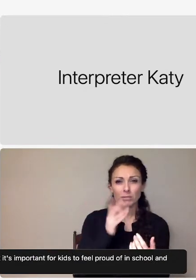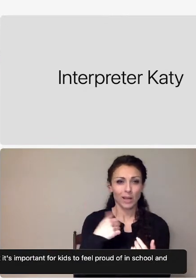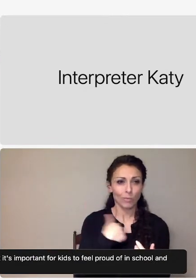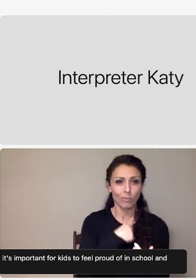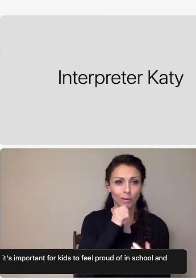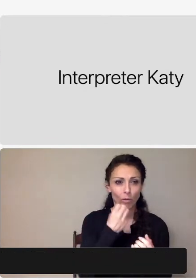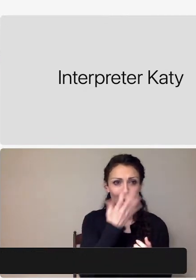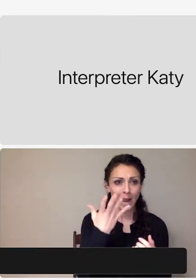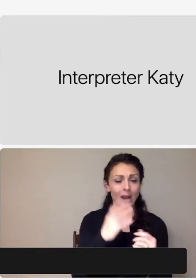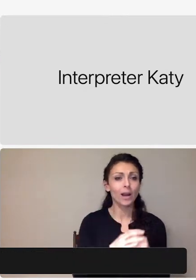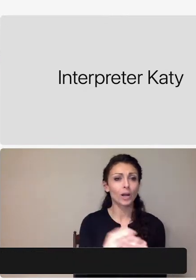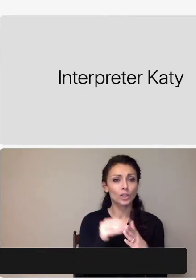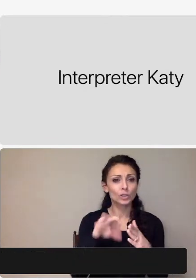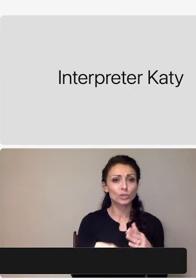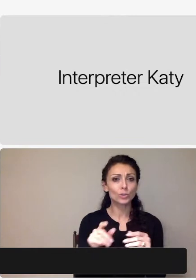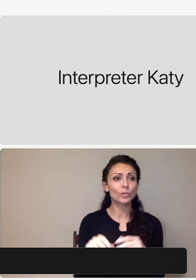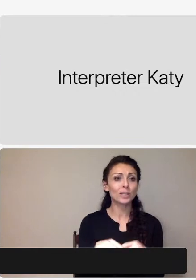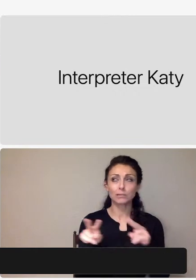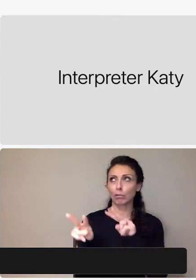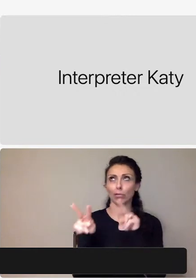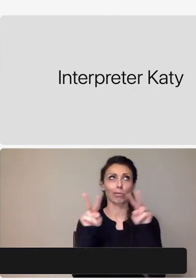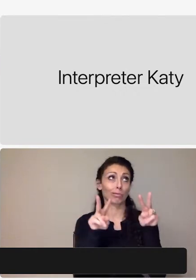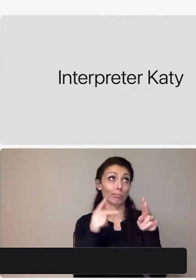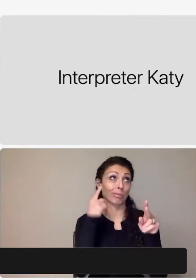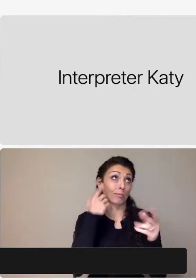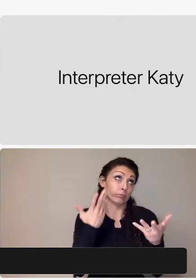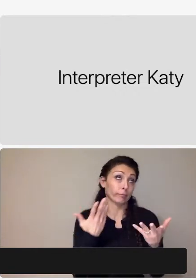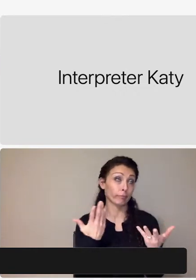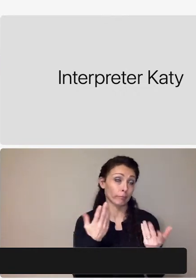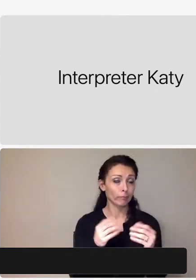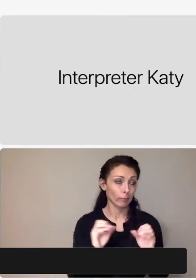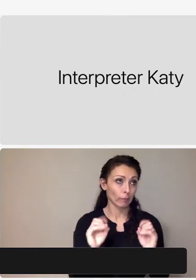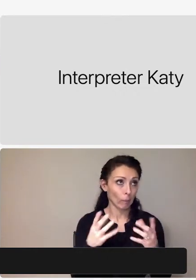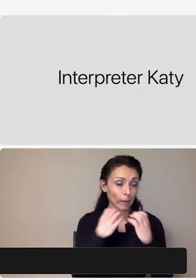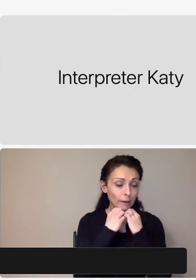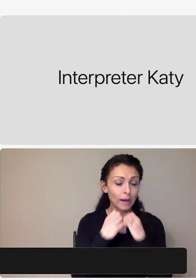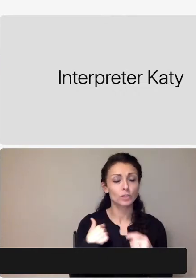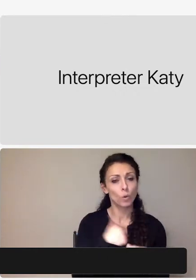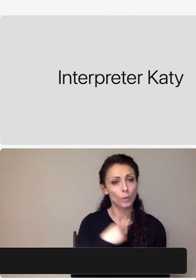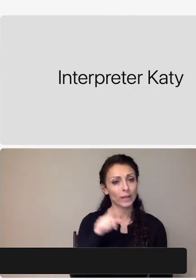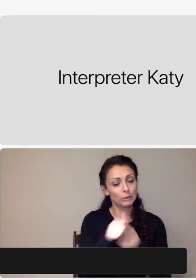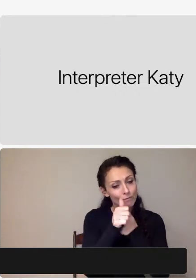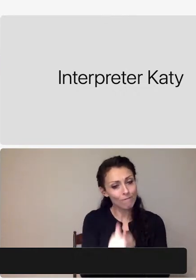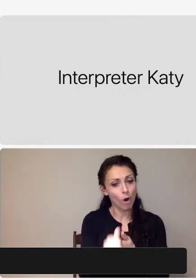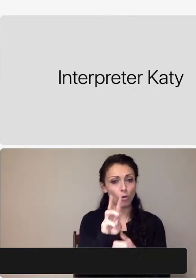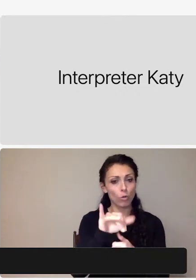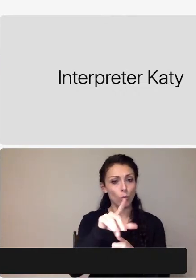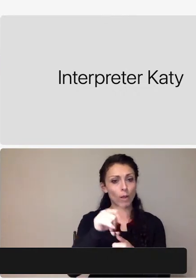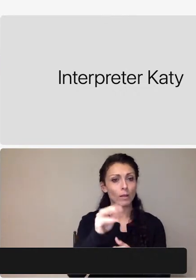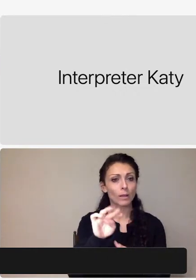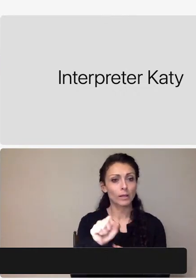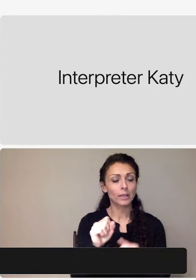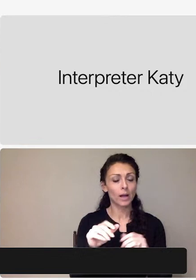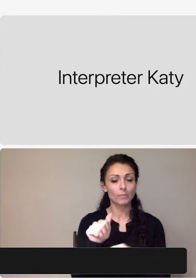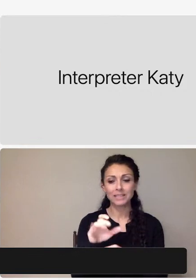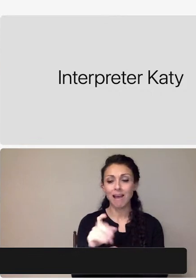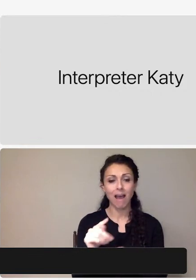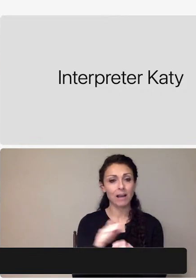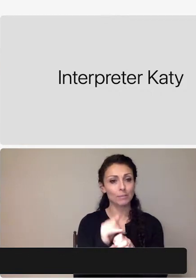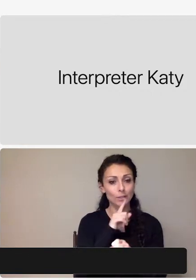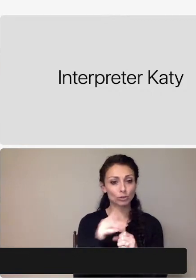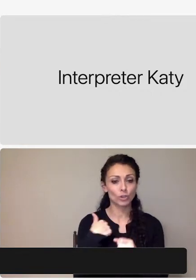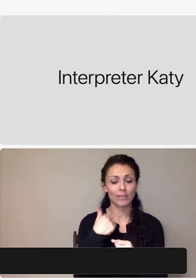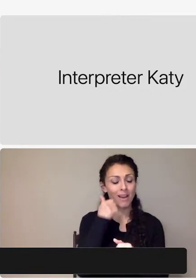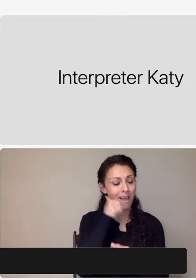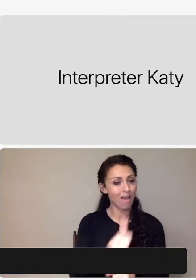school and our staff to do the right thing and to follow the williams act and to make sure that every single